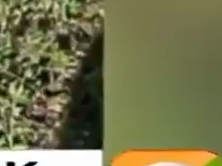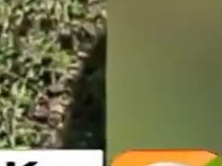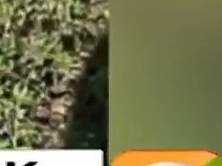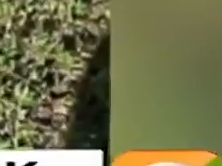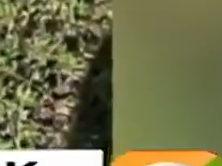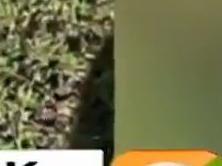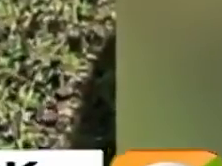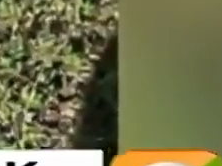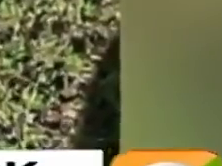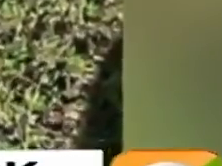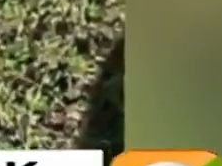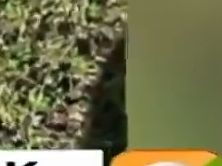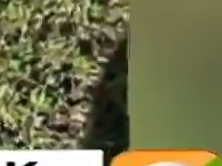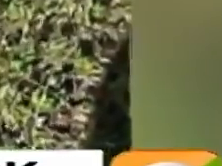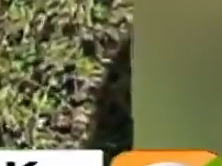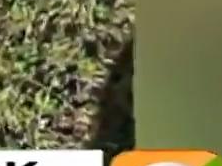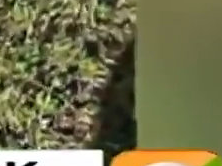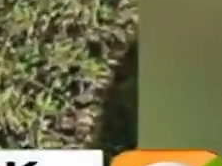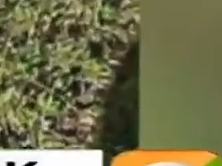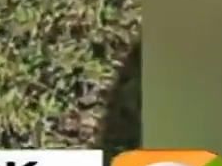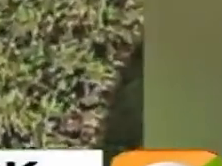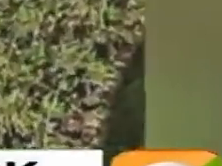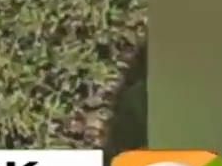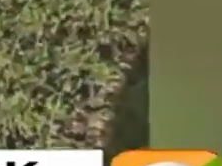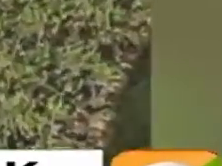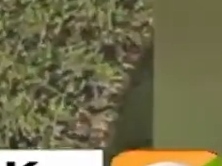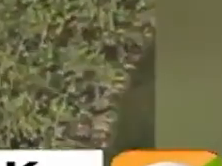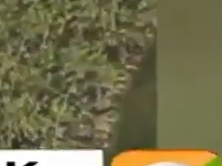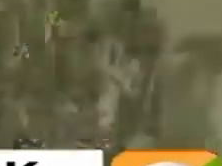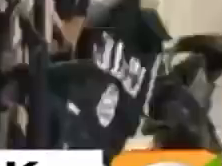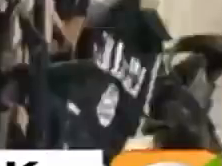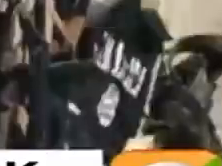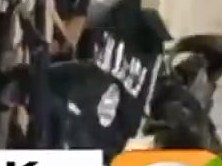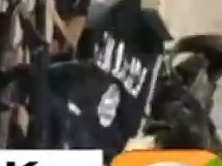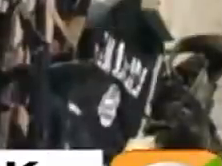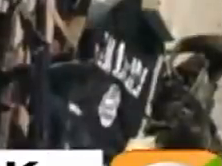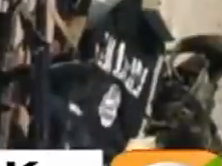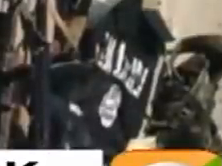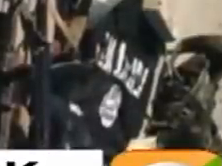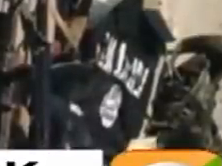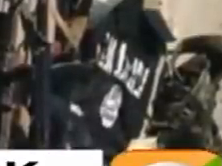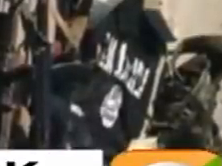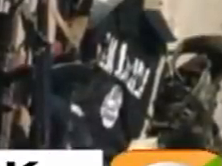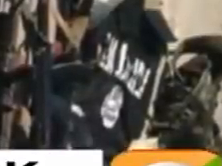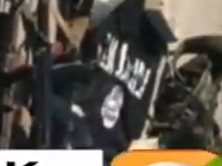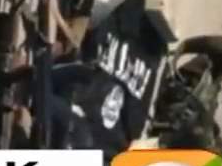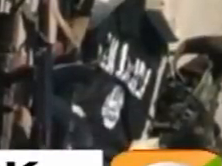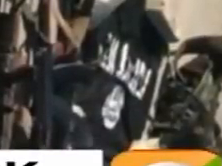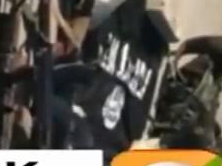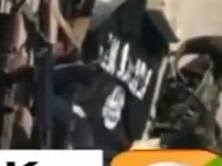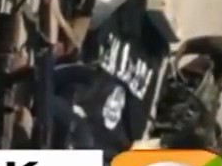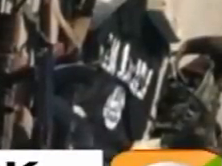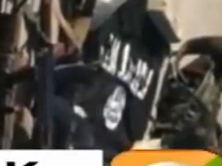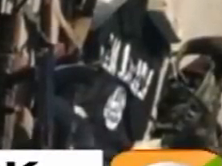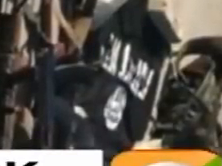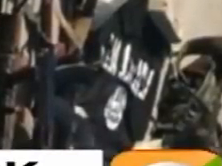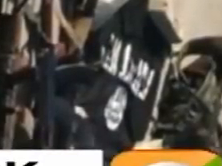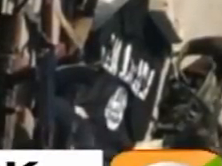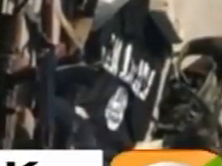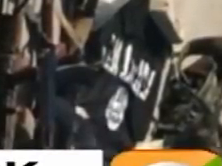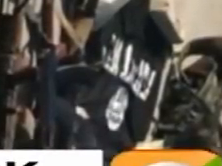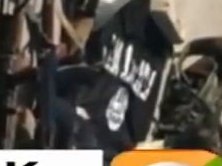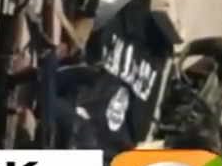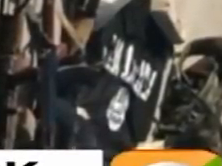attempted to change into civilian wear and ditch their combat fatigue. When the guns went silent, in addition to the five bodies,